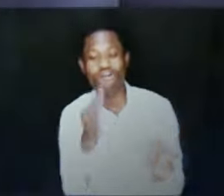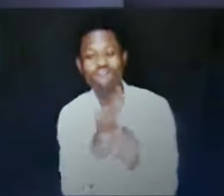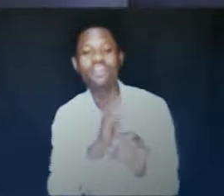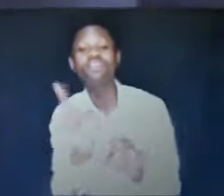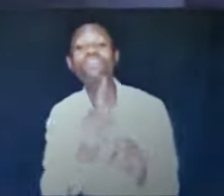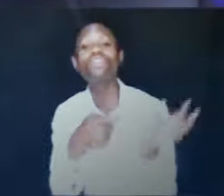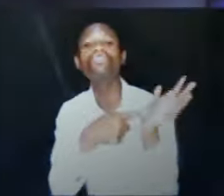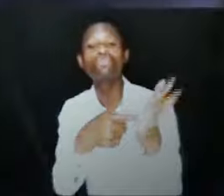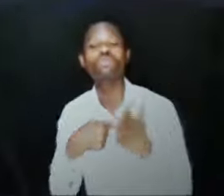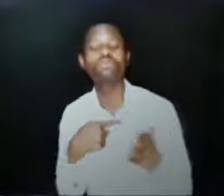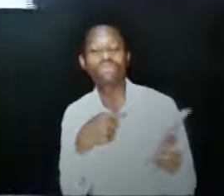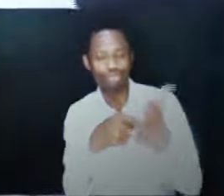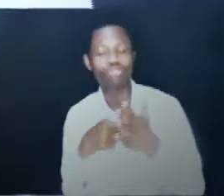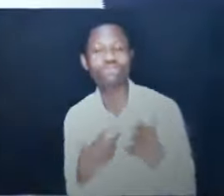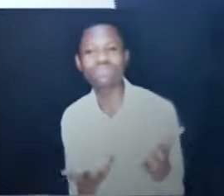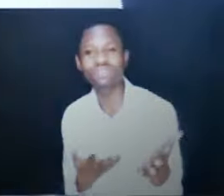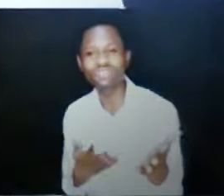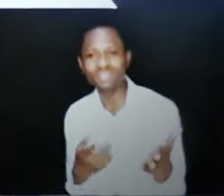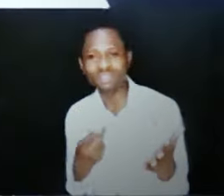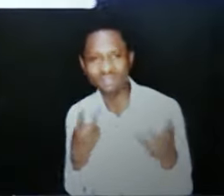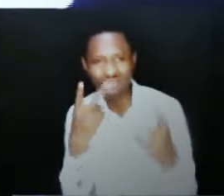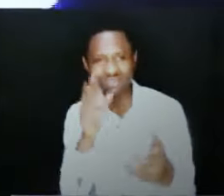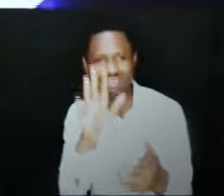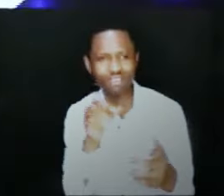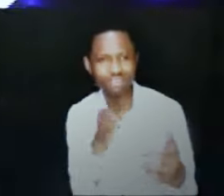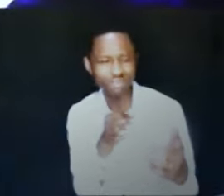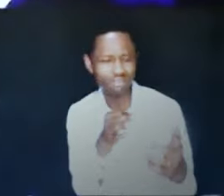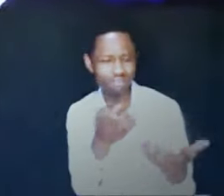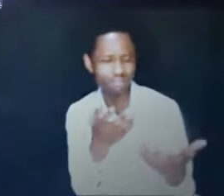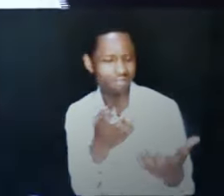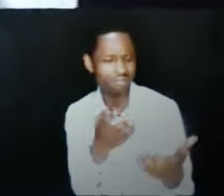me. Let me see your faith.